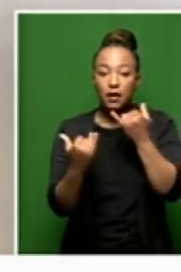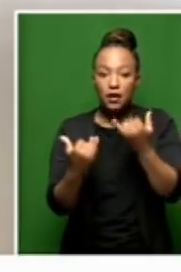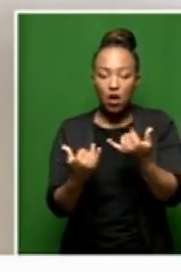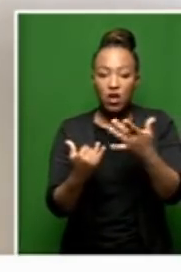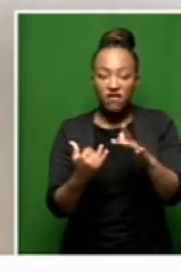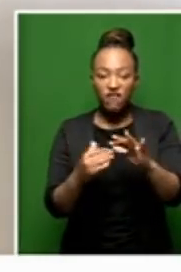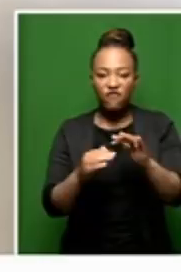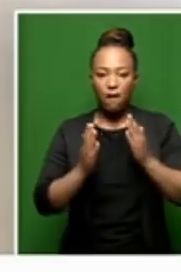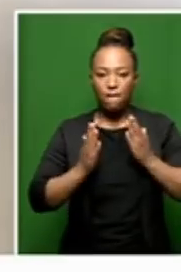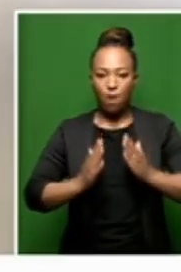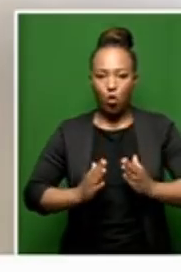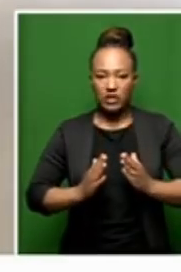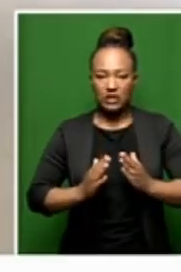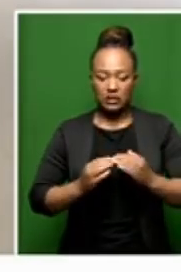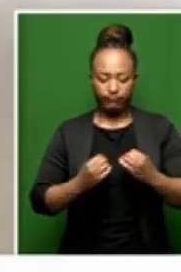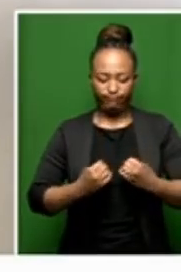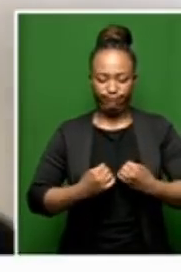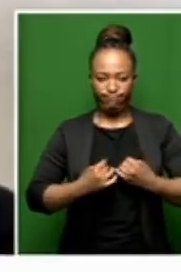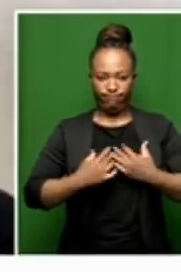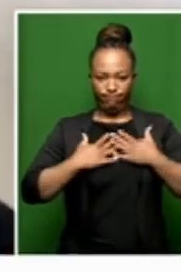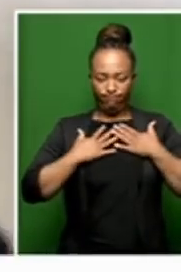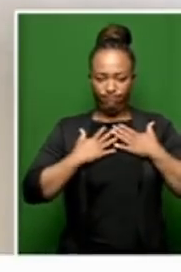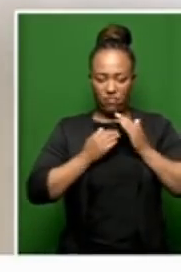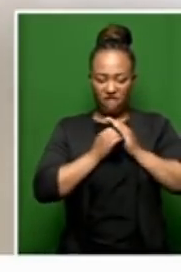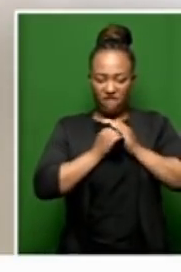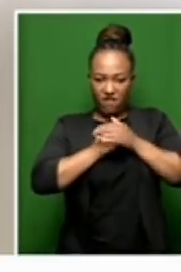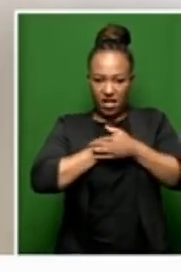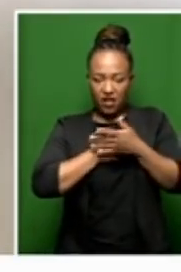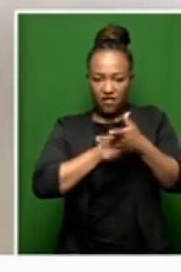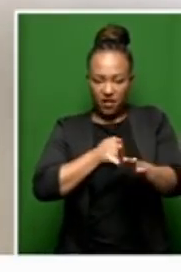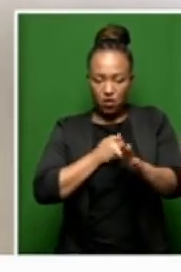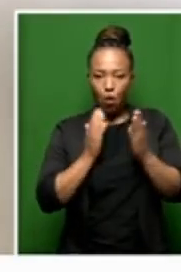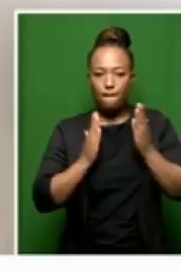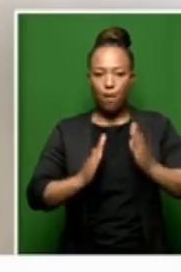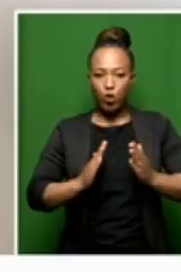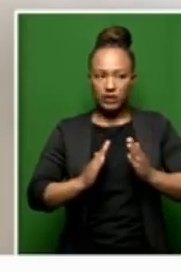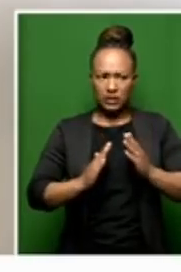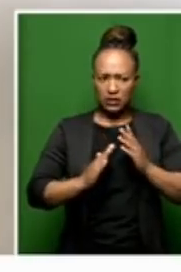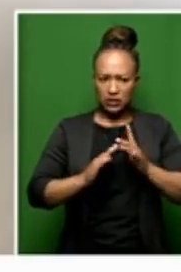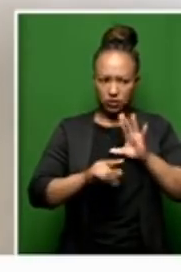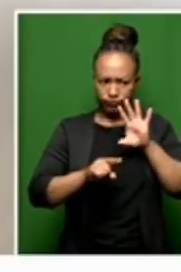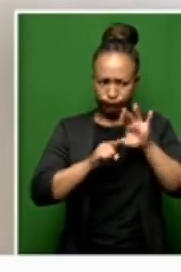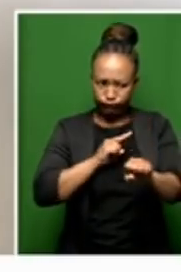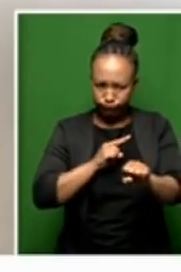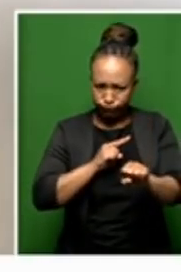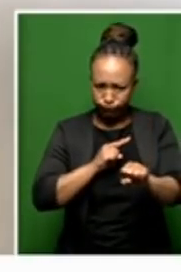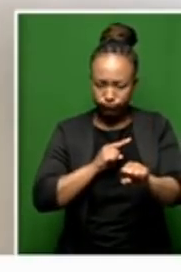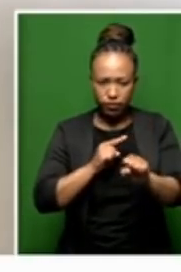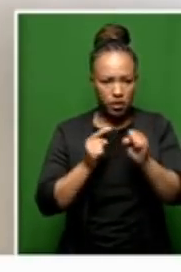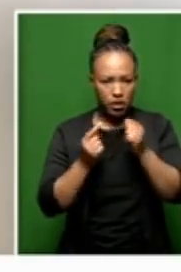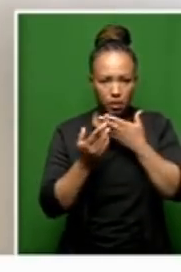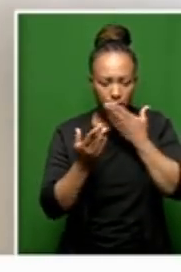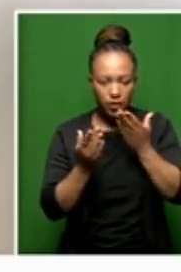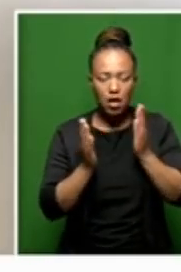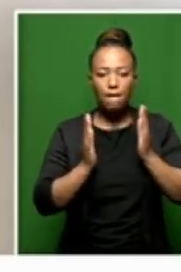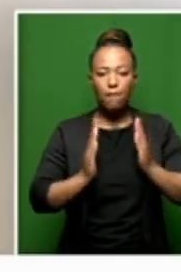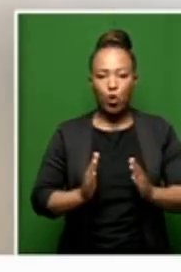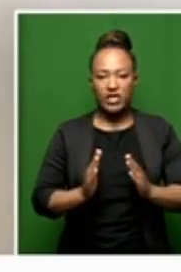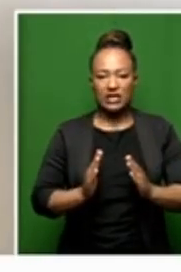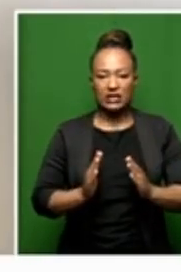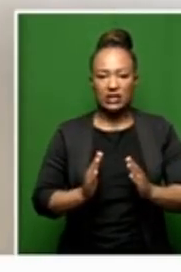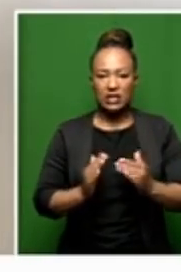a human body, it tries to become invisible for our human defense system to recognize it initially, but eventually our human